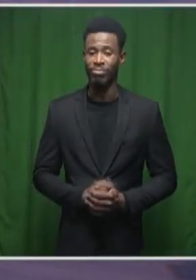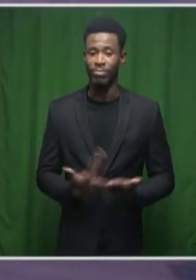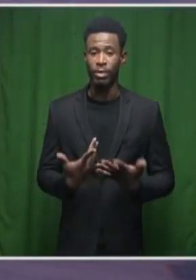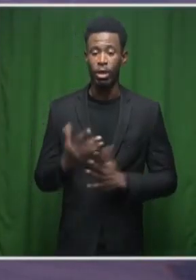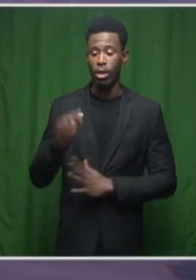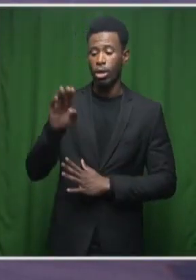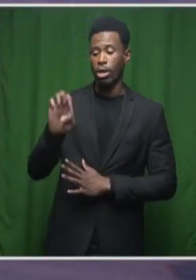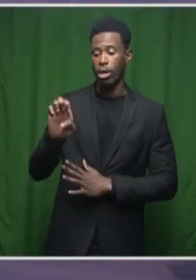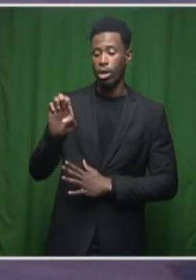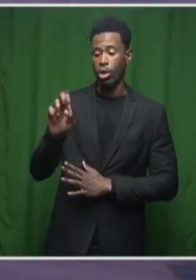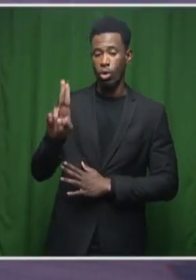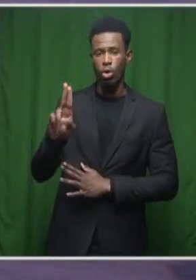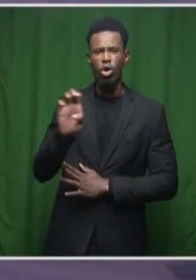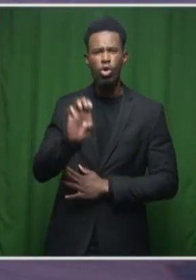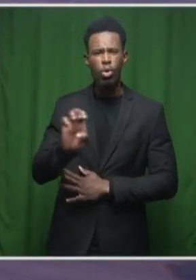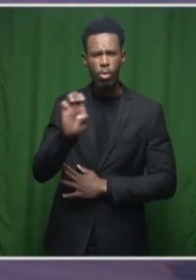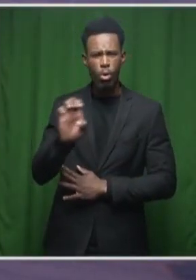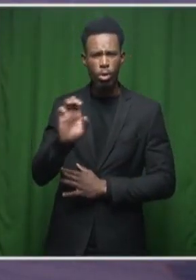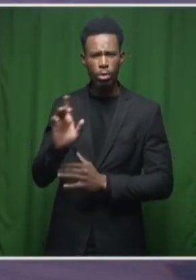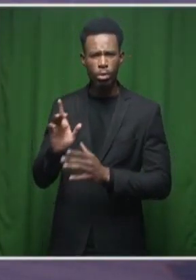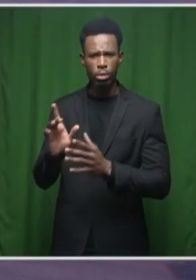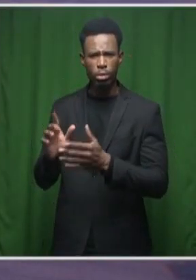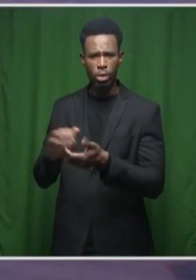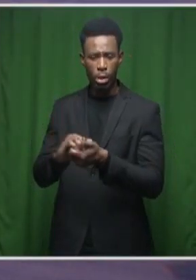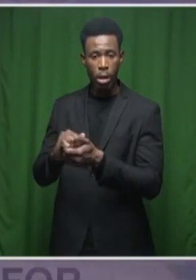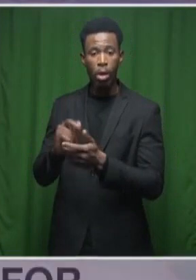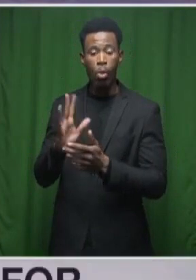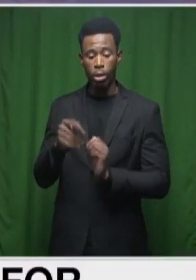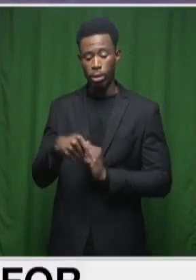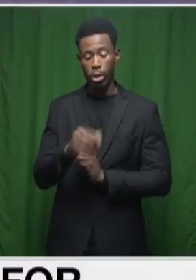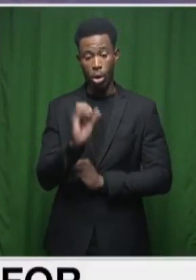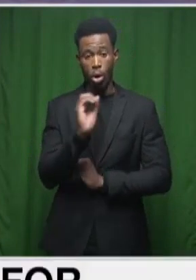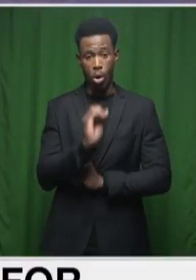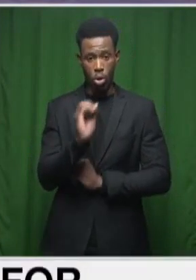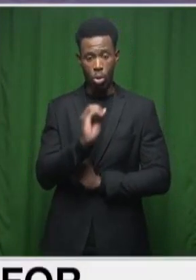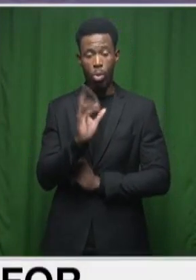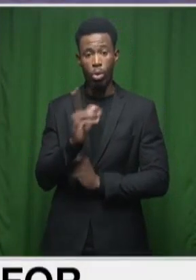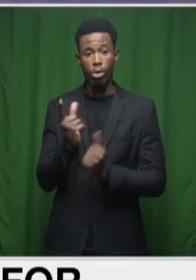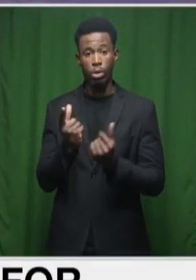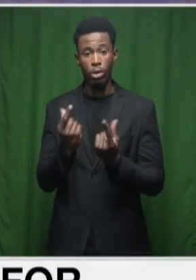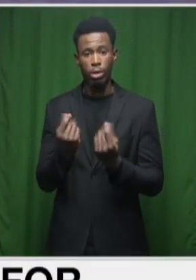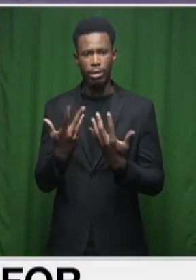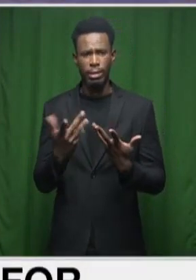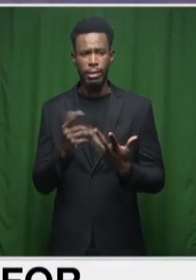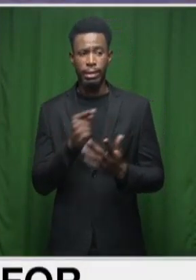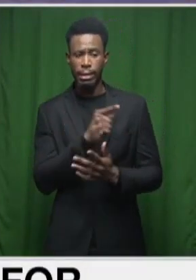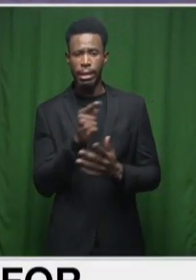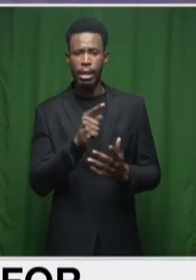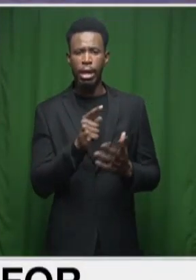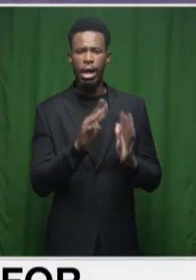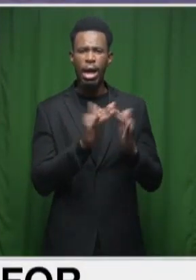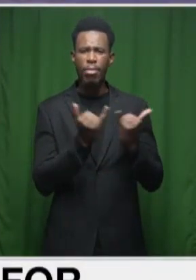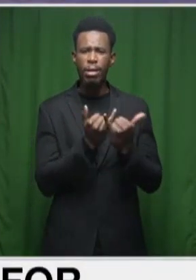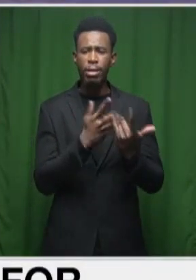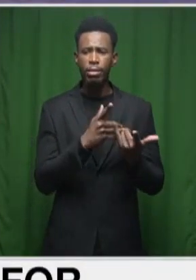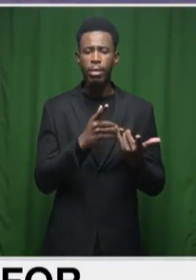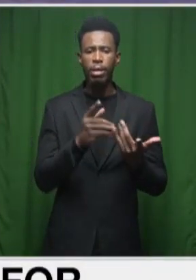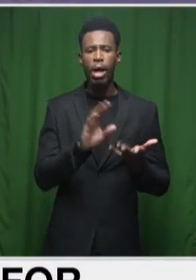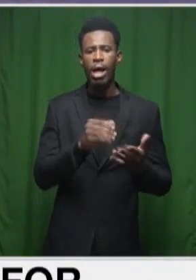The European Union will, in October, require importers of certain carbon-intensive goods to pay for their products